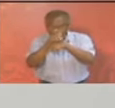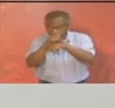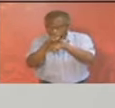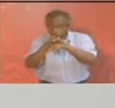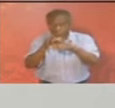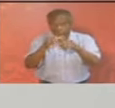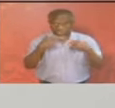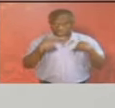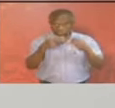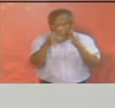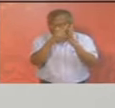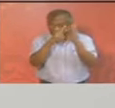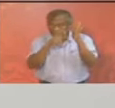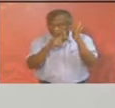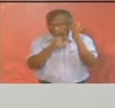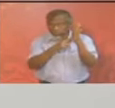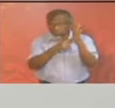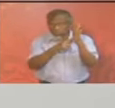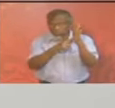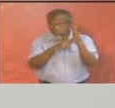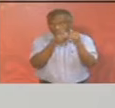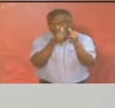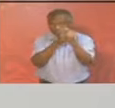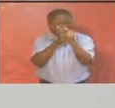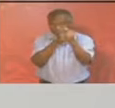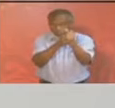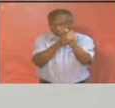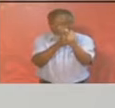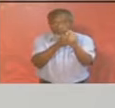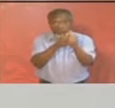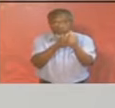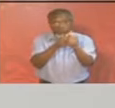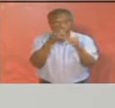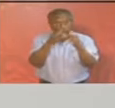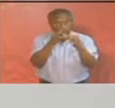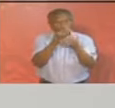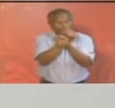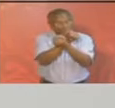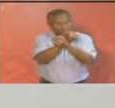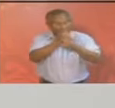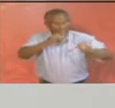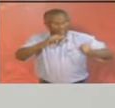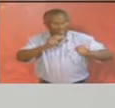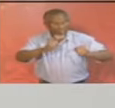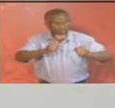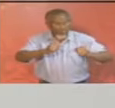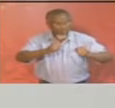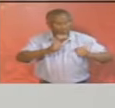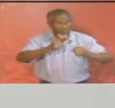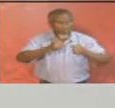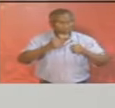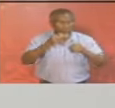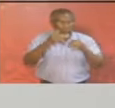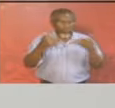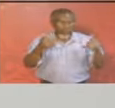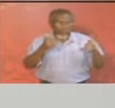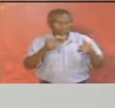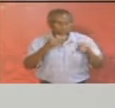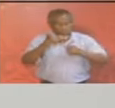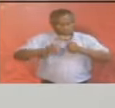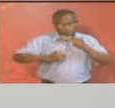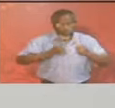respect to the safe execution of sporting activities. While you may not necessarily have the people who